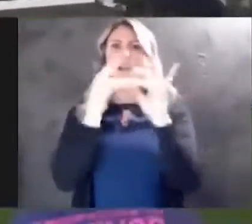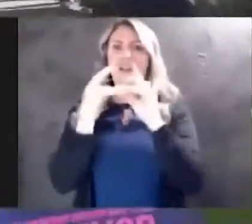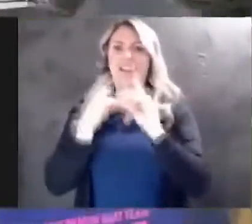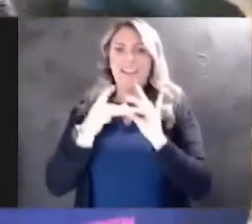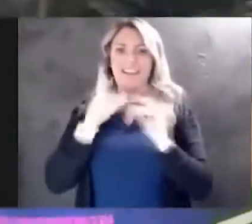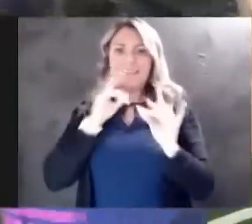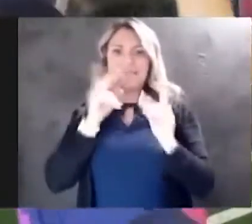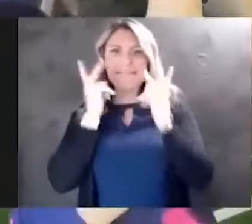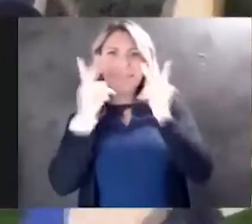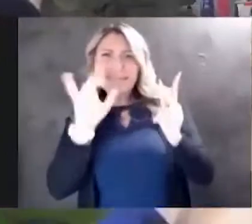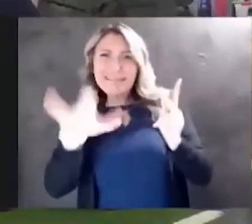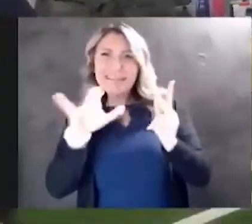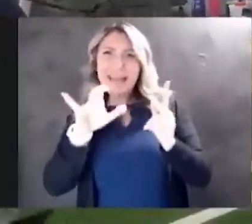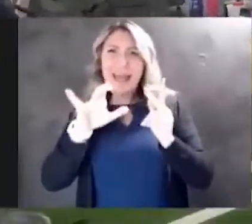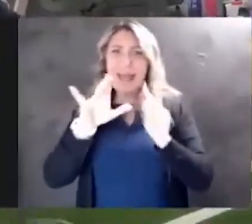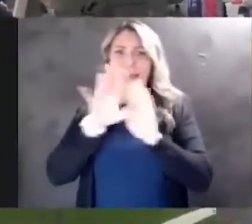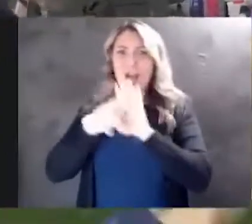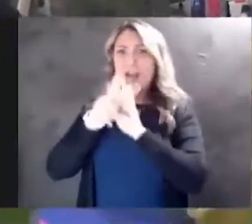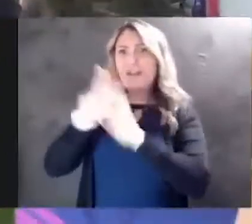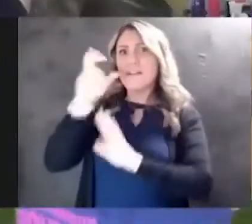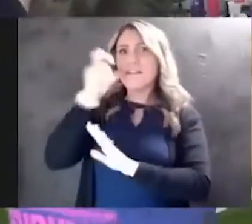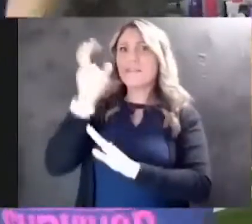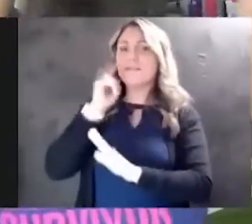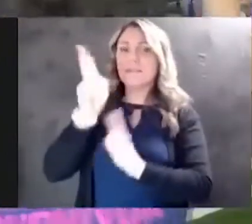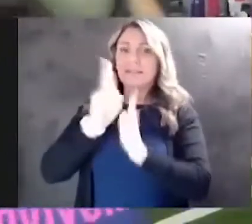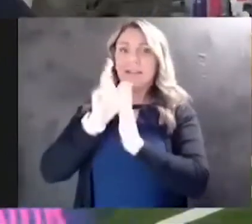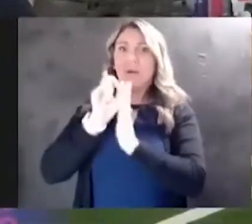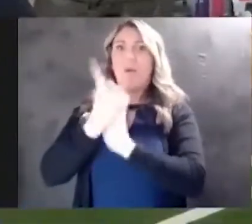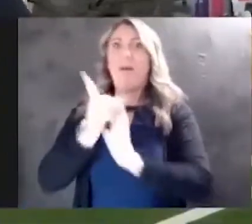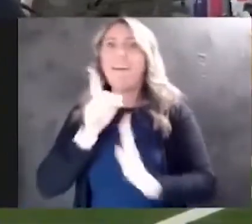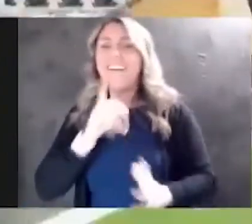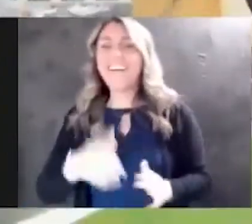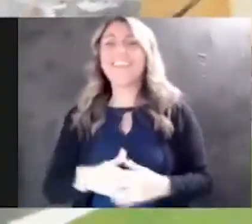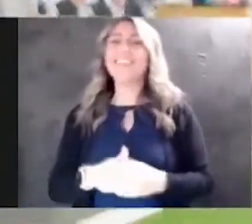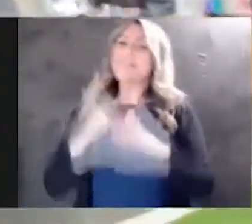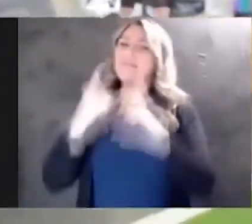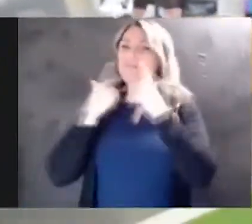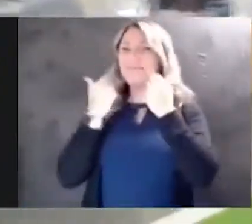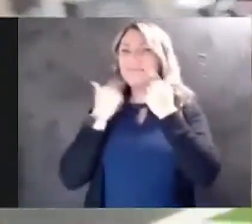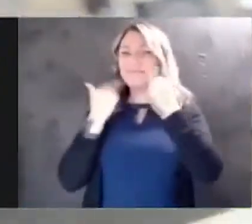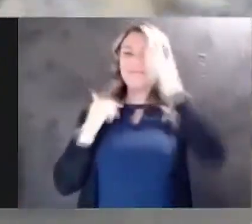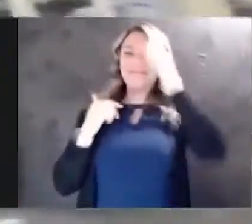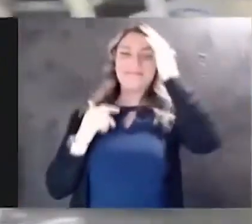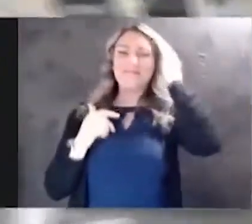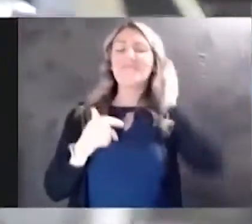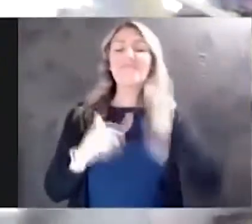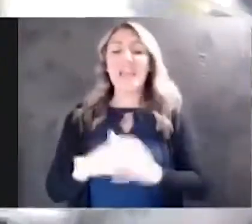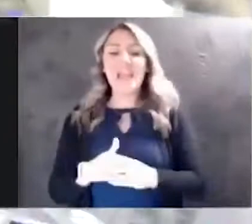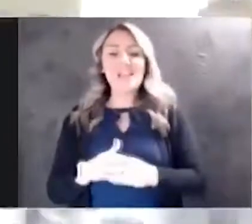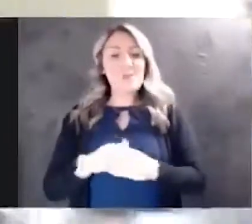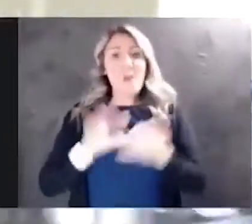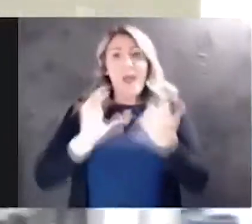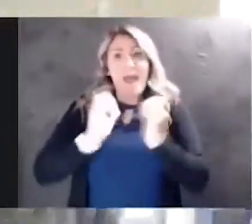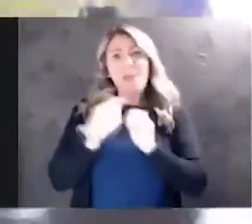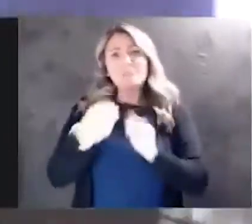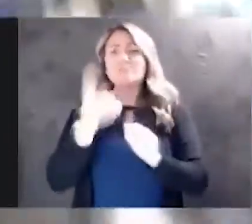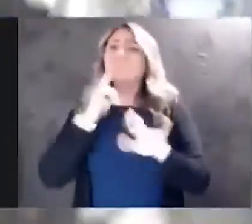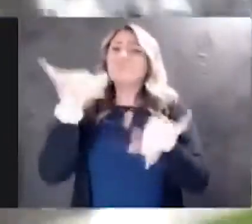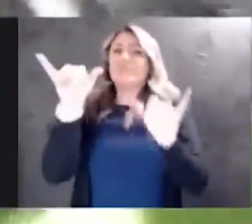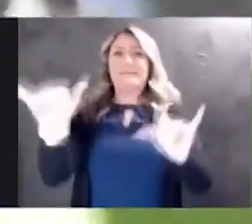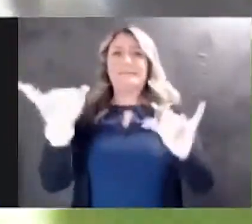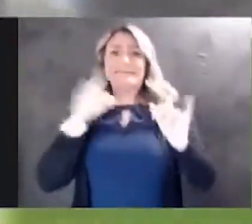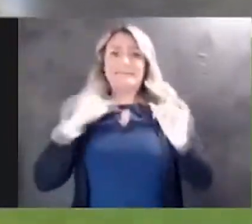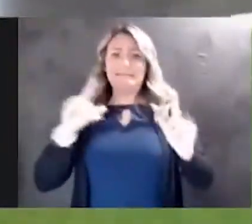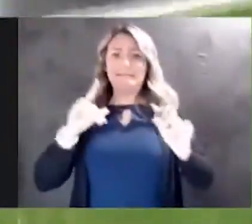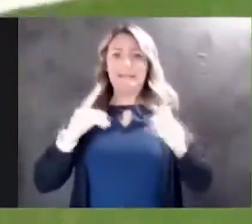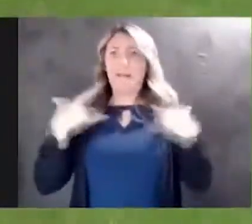mean, you haven't seen that in a while, right? How did you stay connected? How did you stay in shape? When you couldn't get together, I know